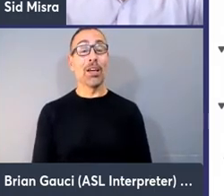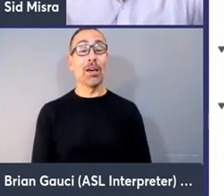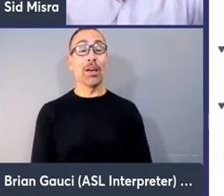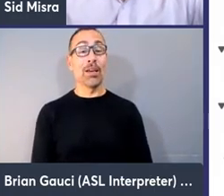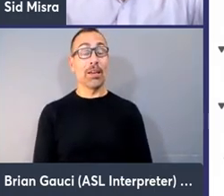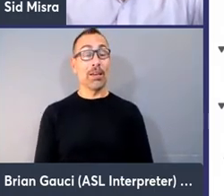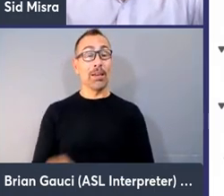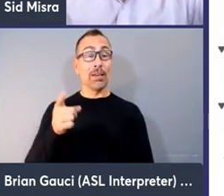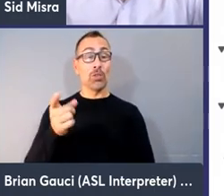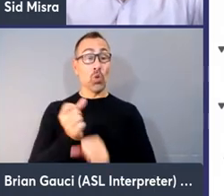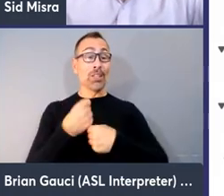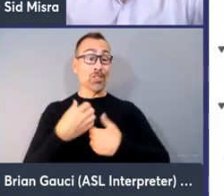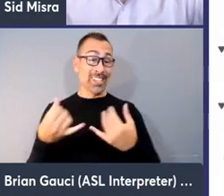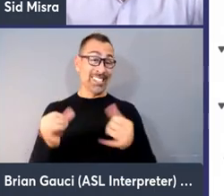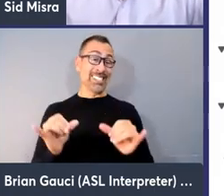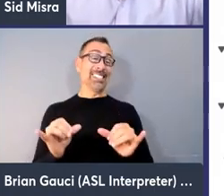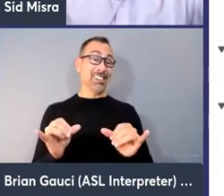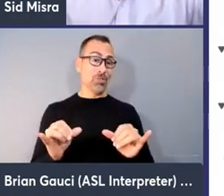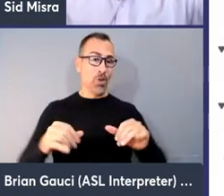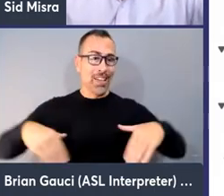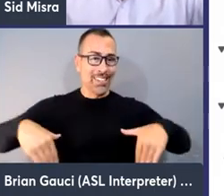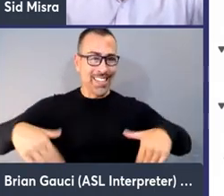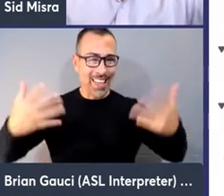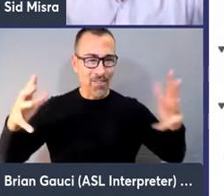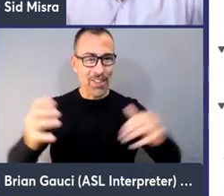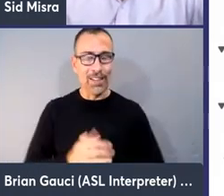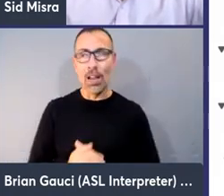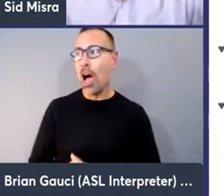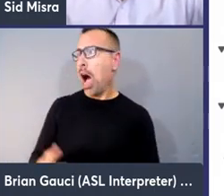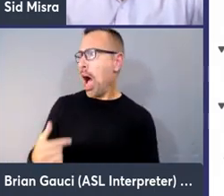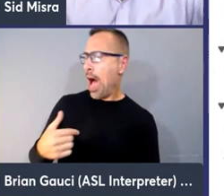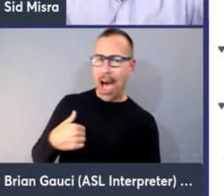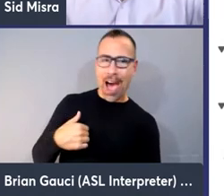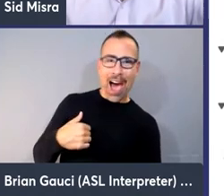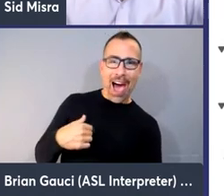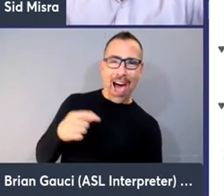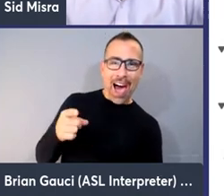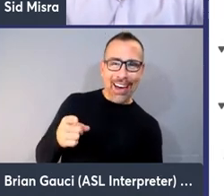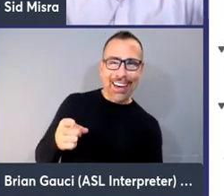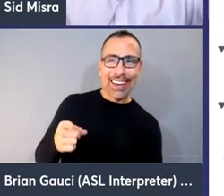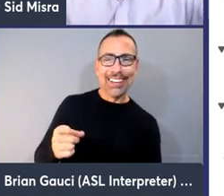it's not done yet. Oh, sorry. It goes through a life cycle. I read it's well. It's not right now.